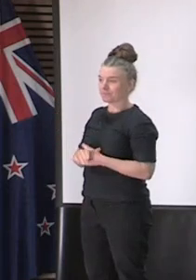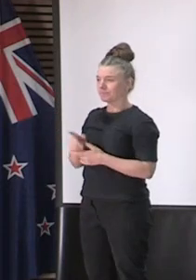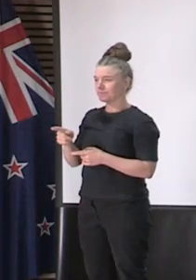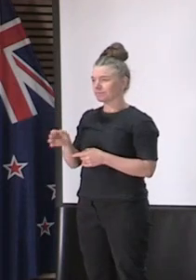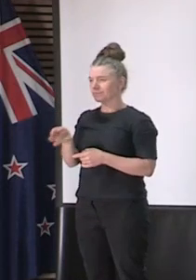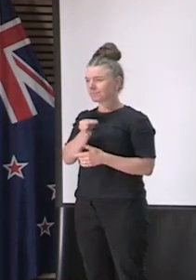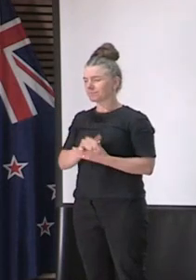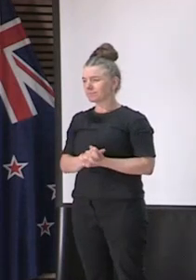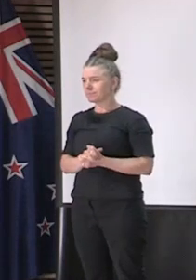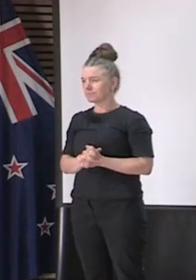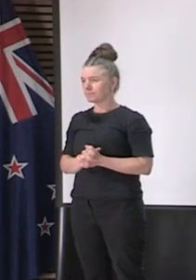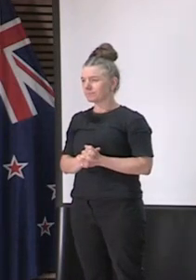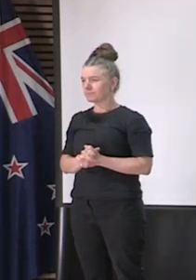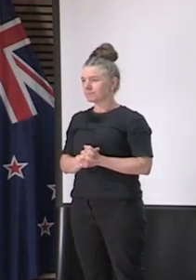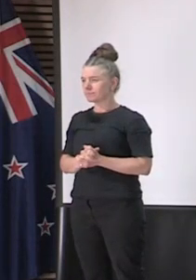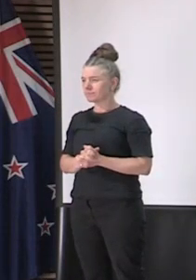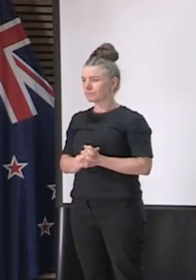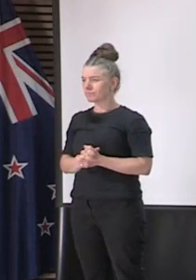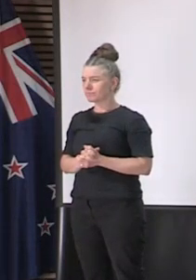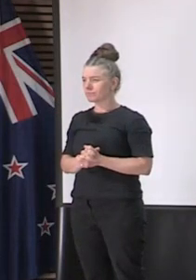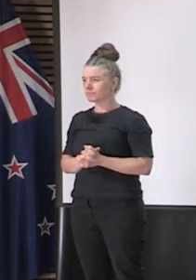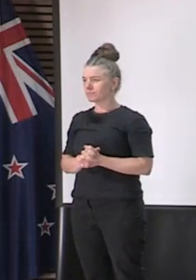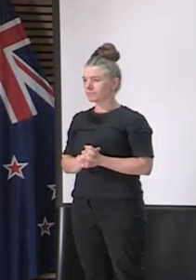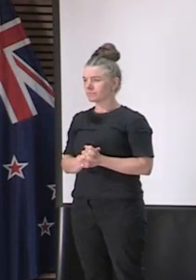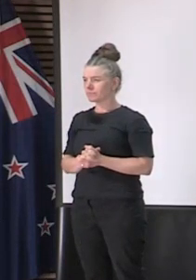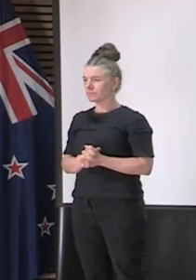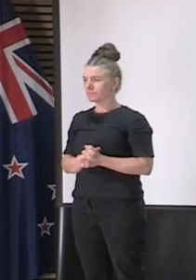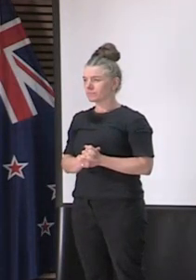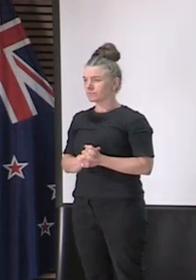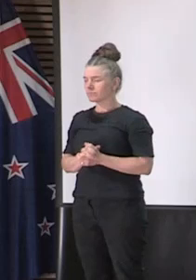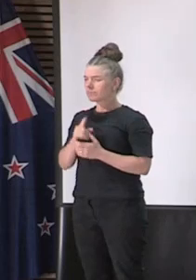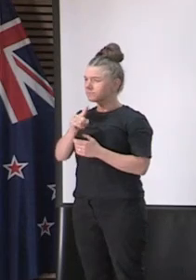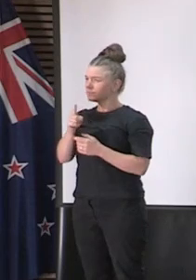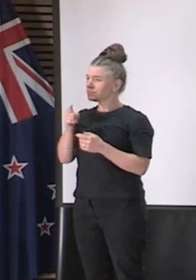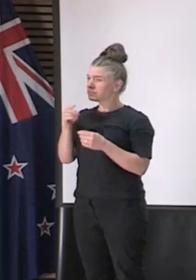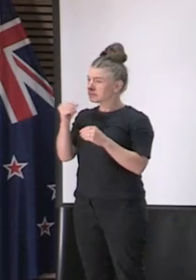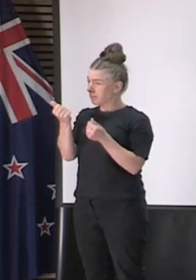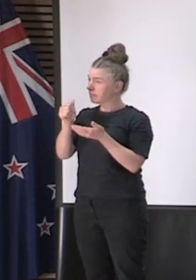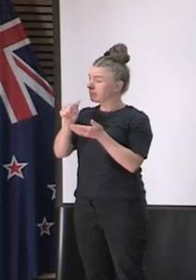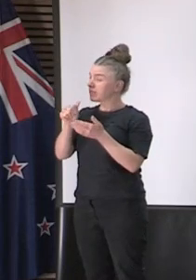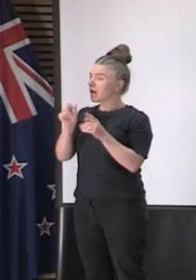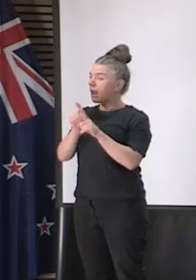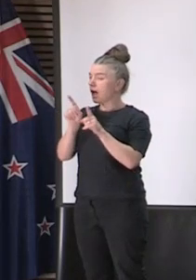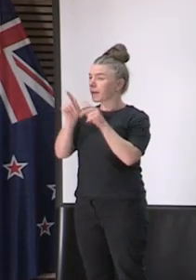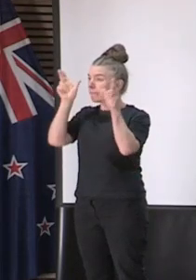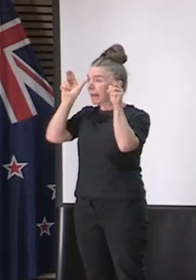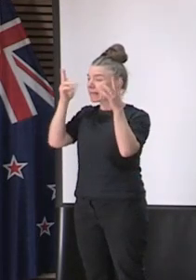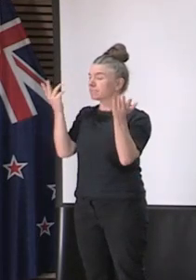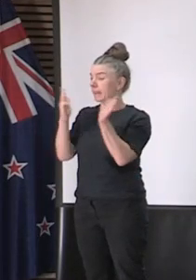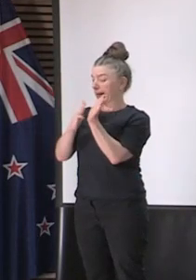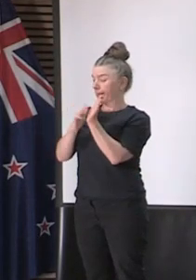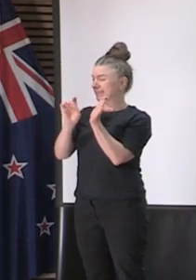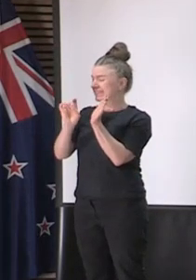DIY stores like Bunnings stay open for the wider public during lockdown now that they're closing stores? People will be wanting that